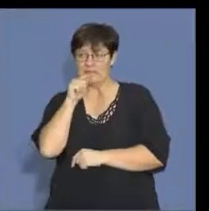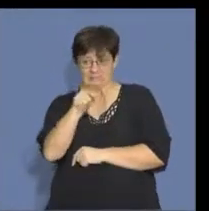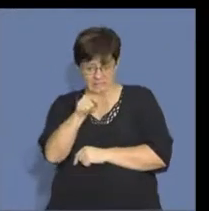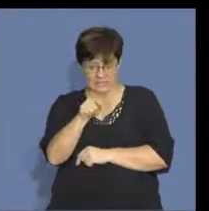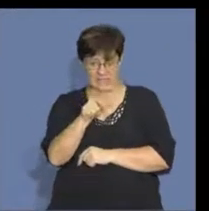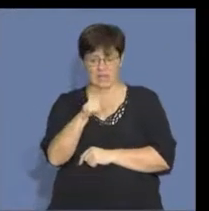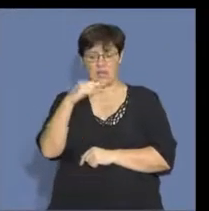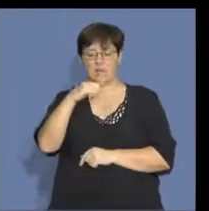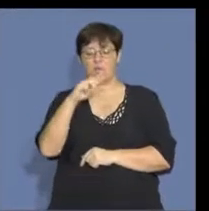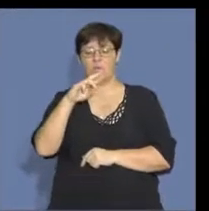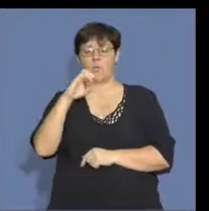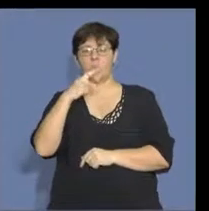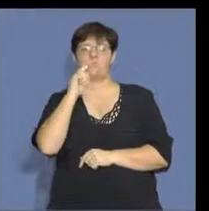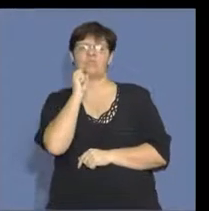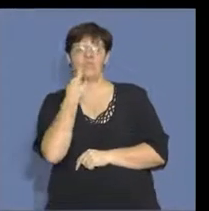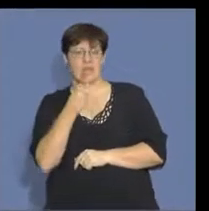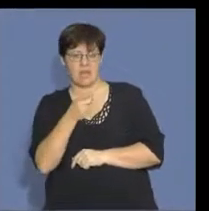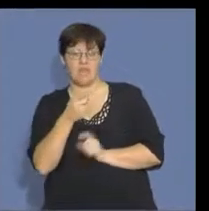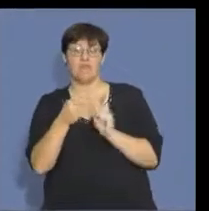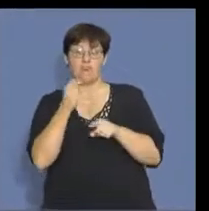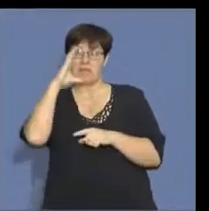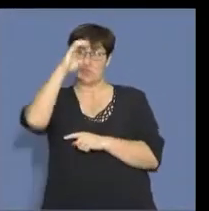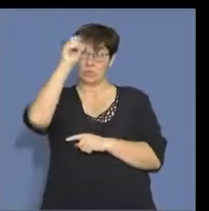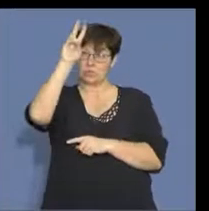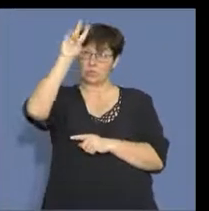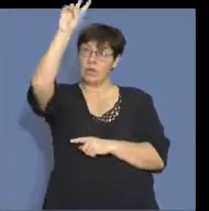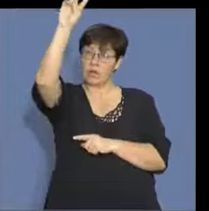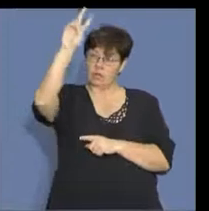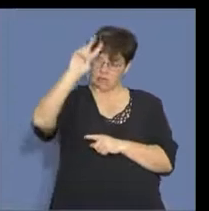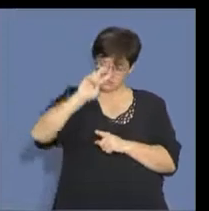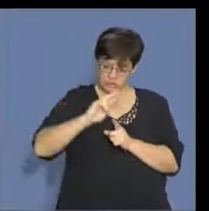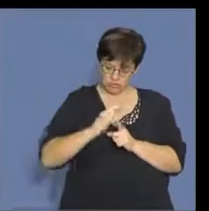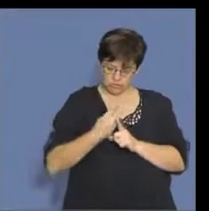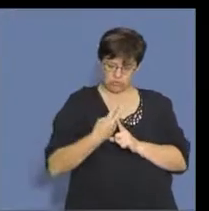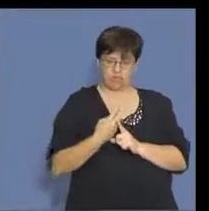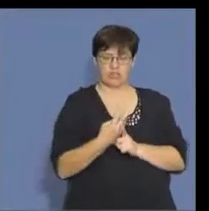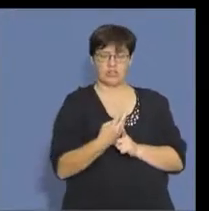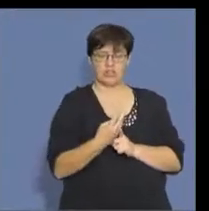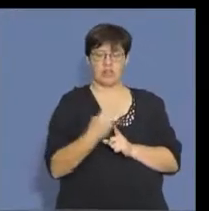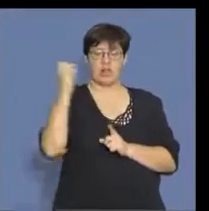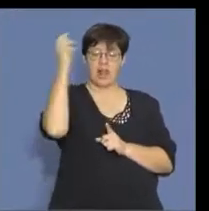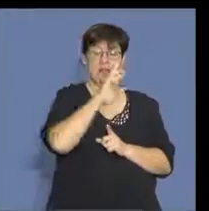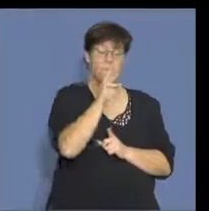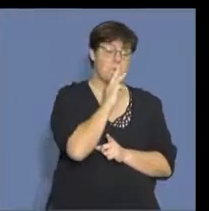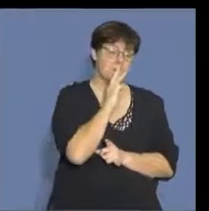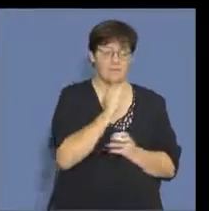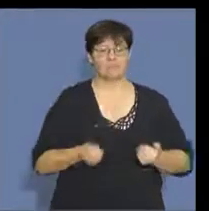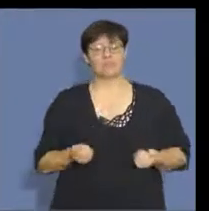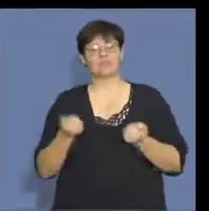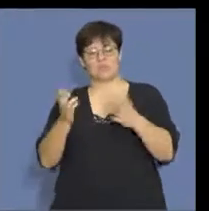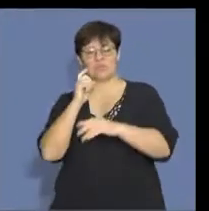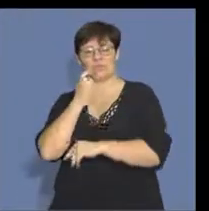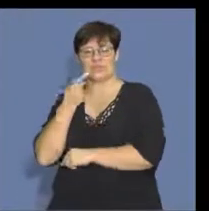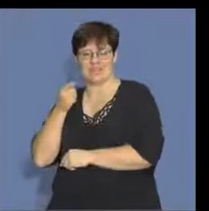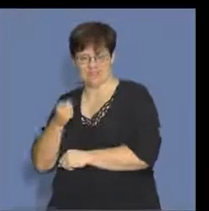again takes the carbon from the atmosphere using the energy from the light along with the water and produce these